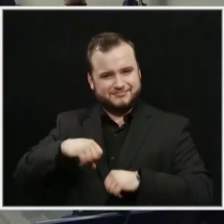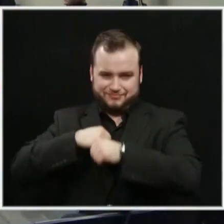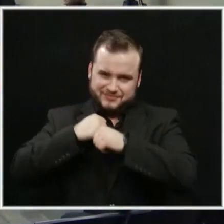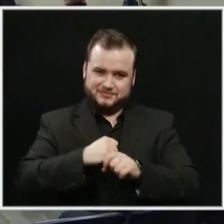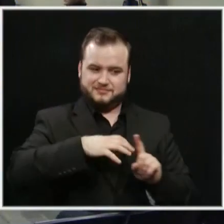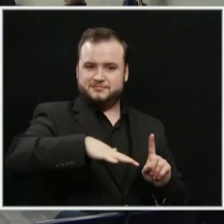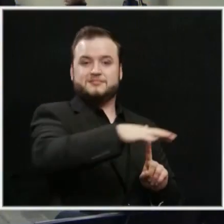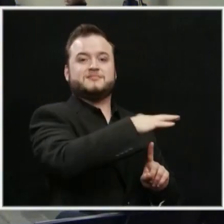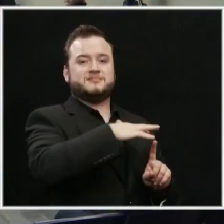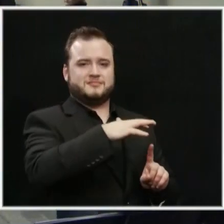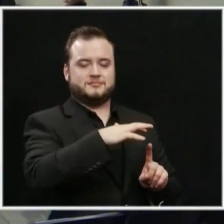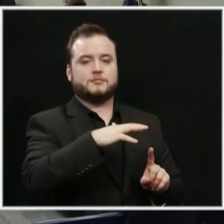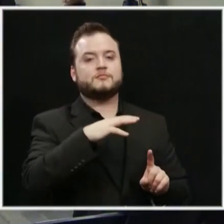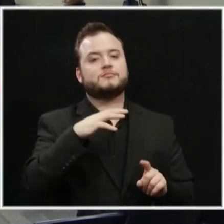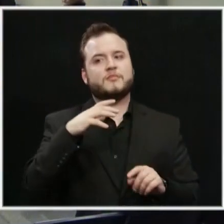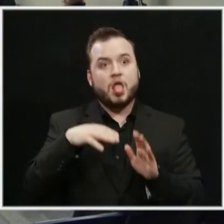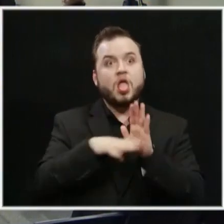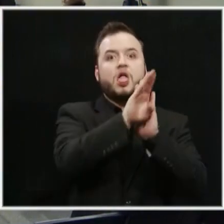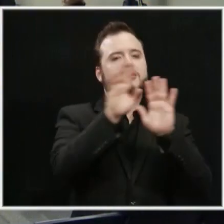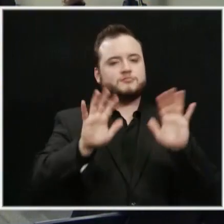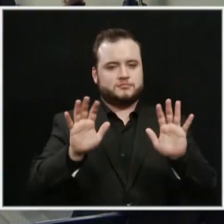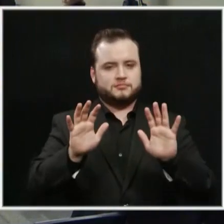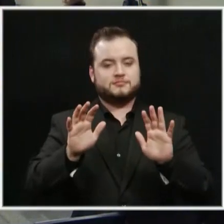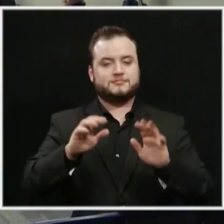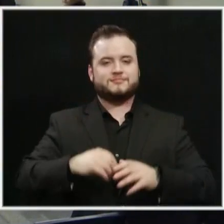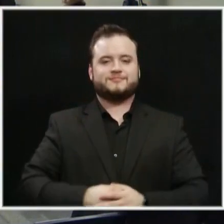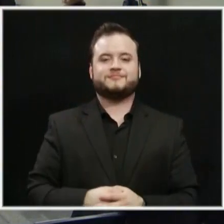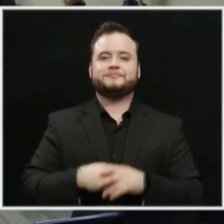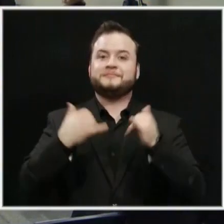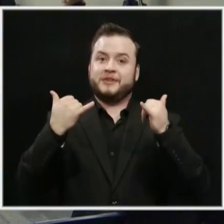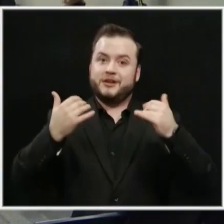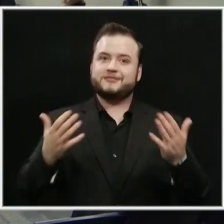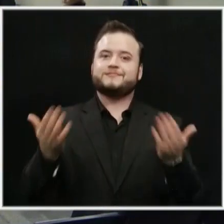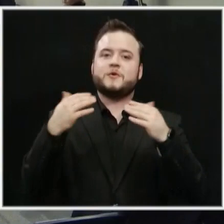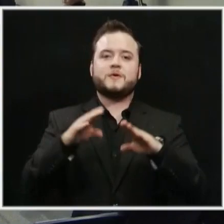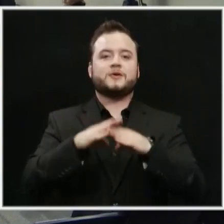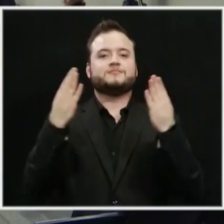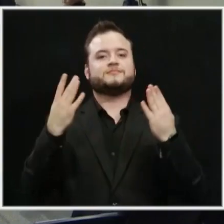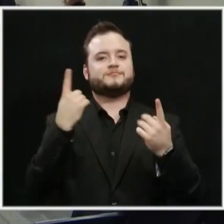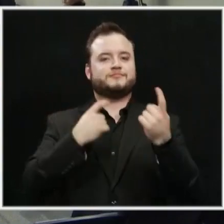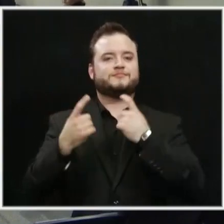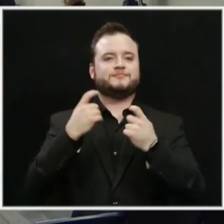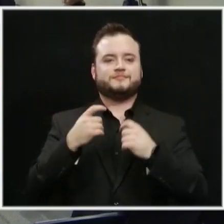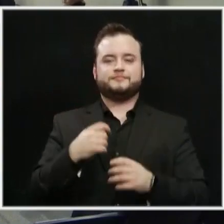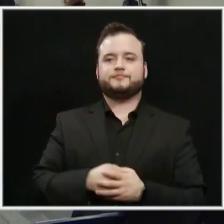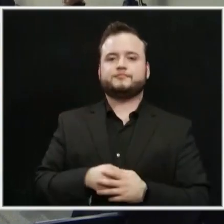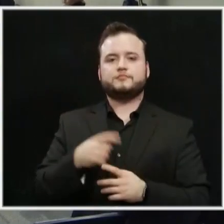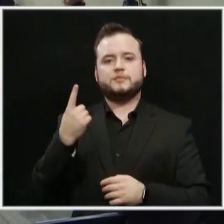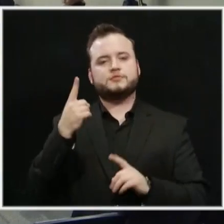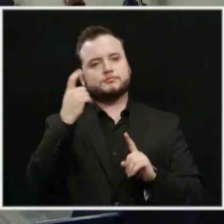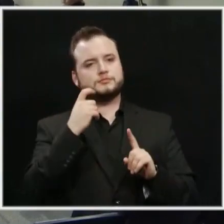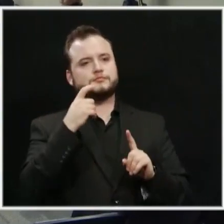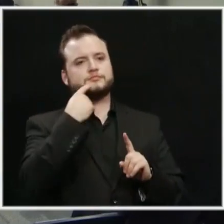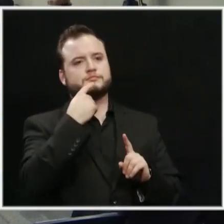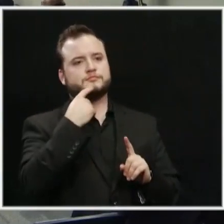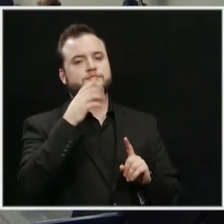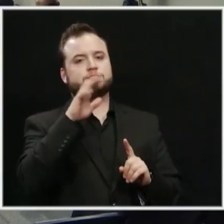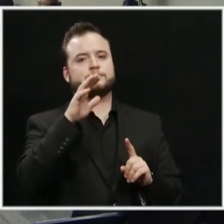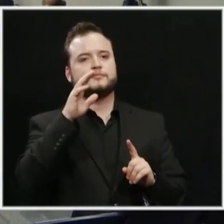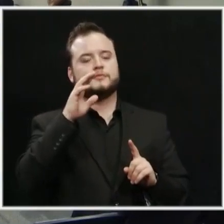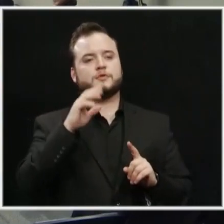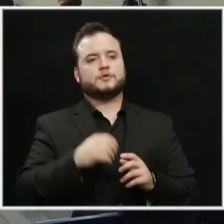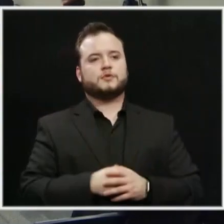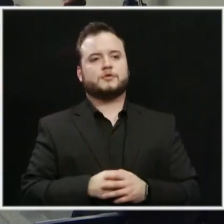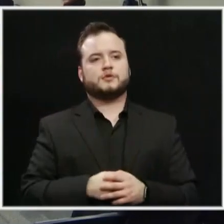here? Governor, on Tuesday in the Senate and today in the House, in fact, they may still be talking in the House